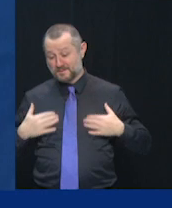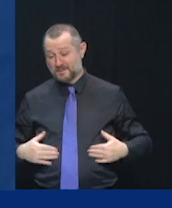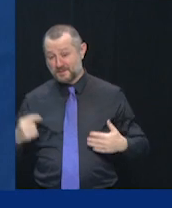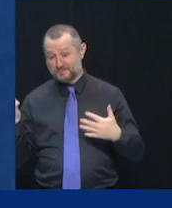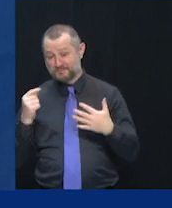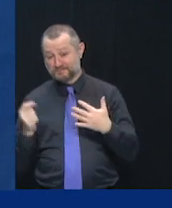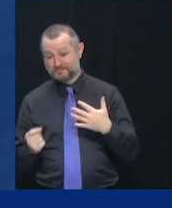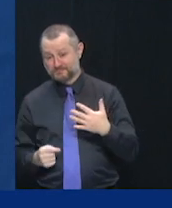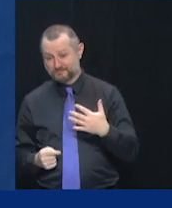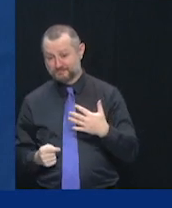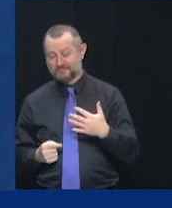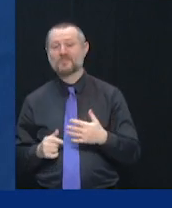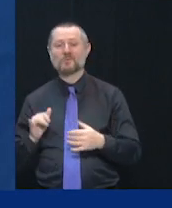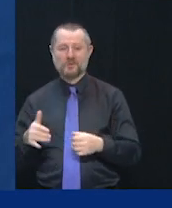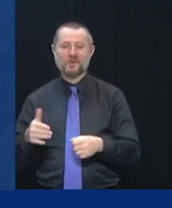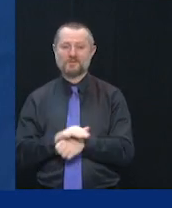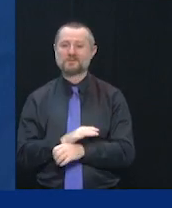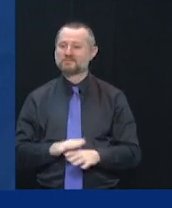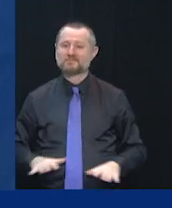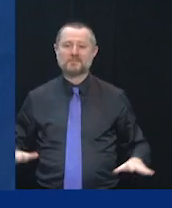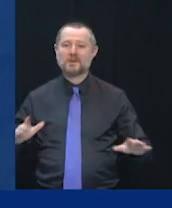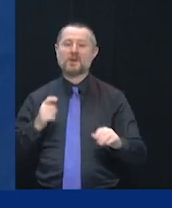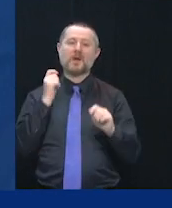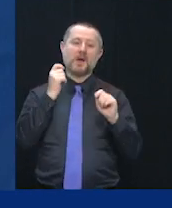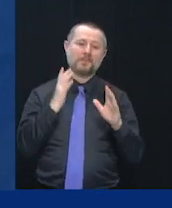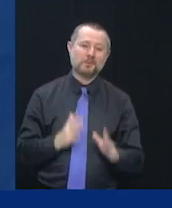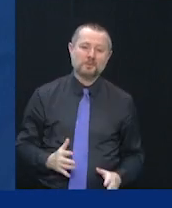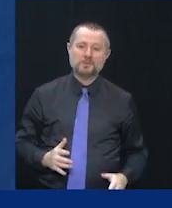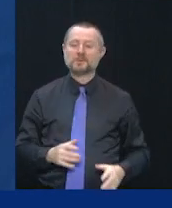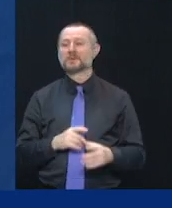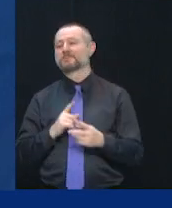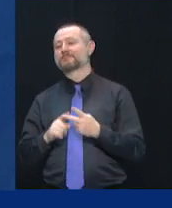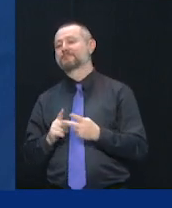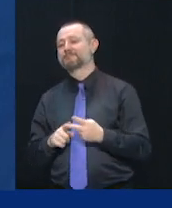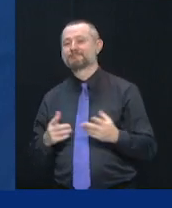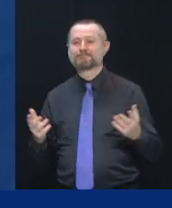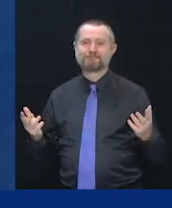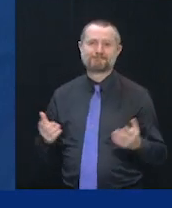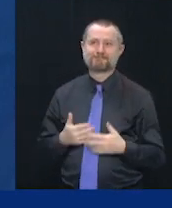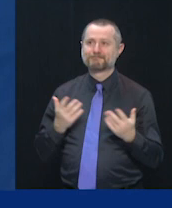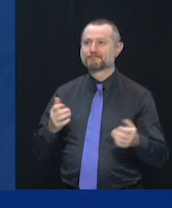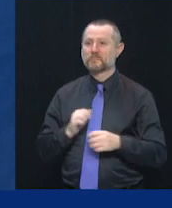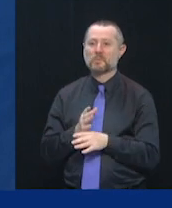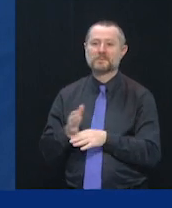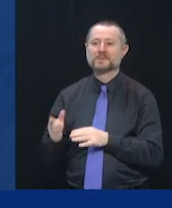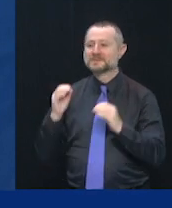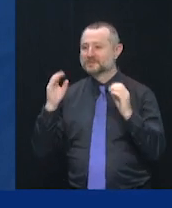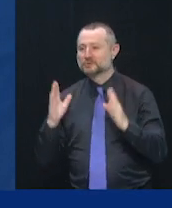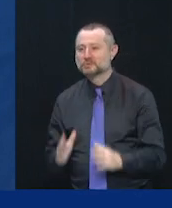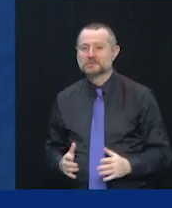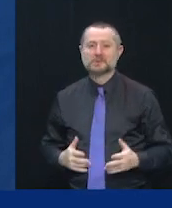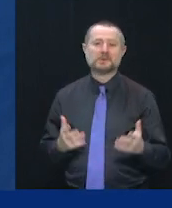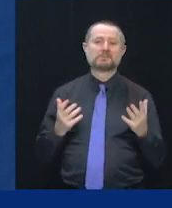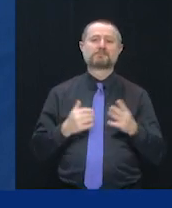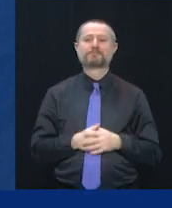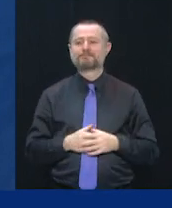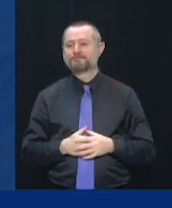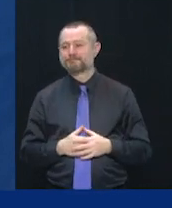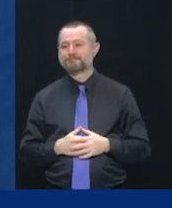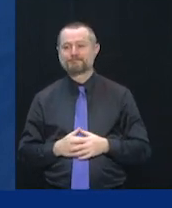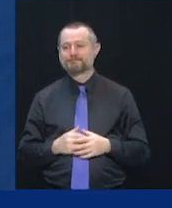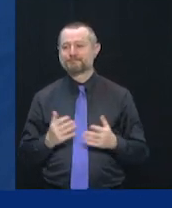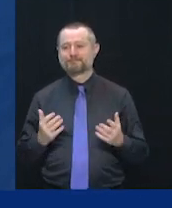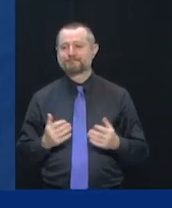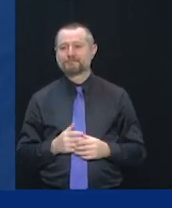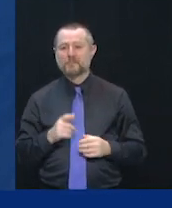are a carpenter with a comorbidity, if you are a teacher with a comorbidity, if you are a